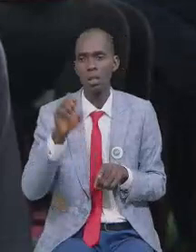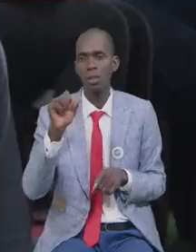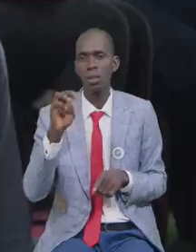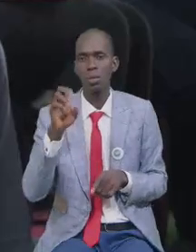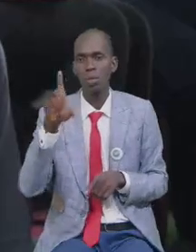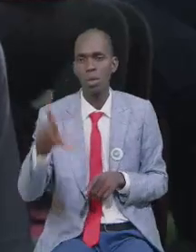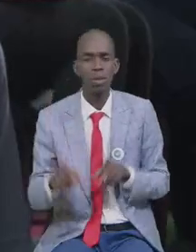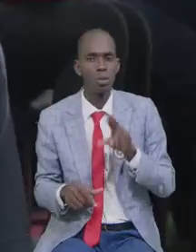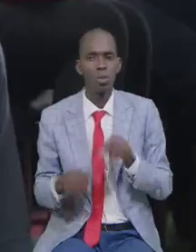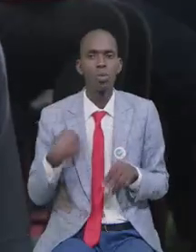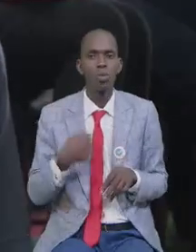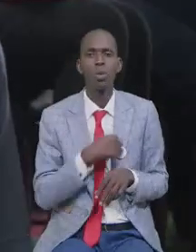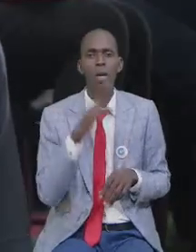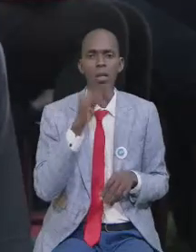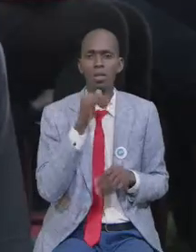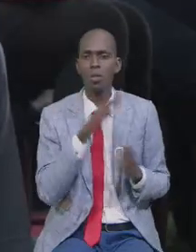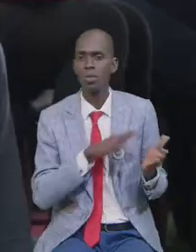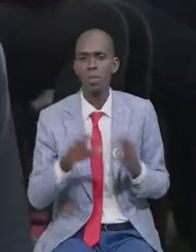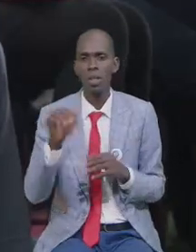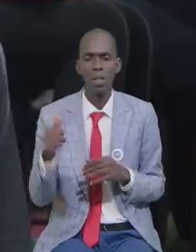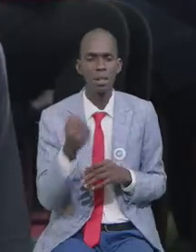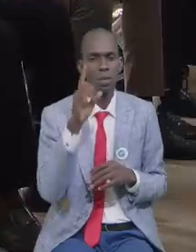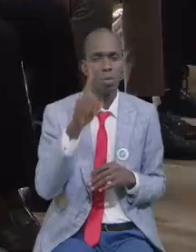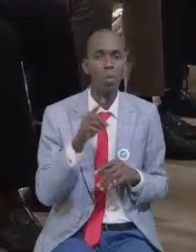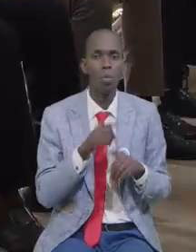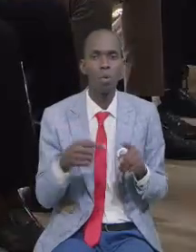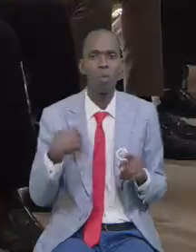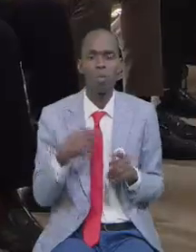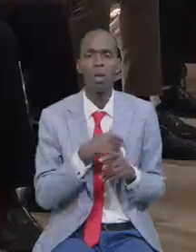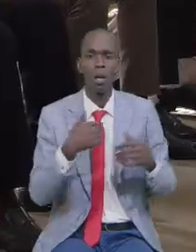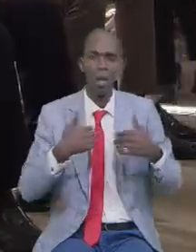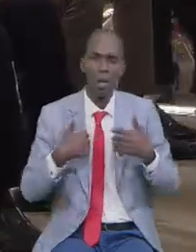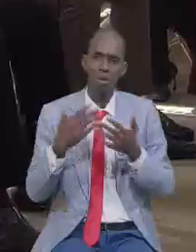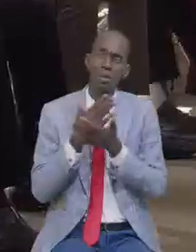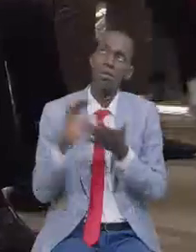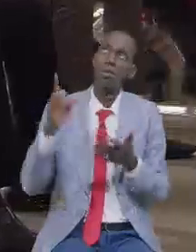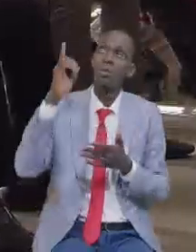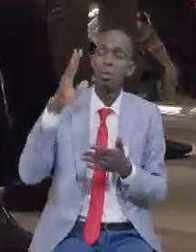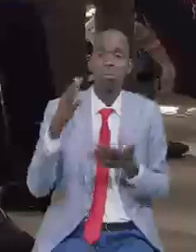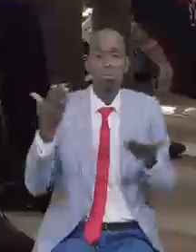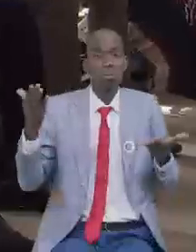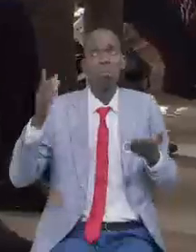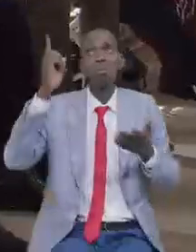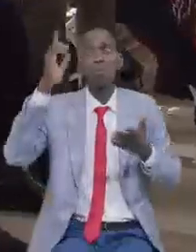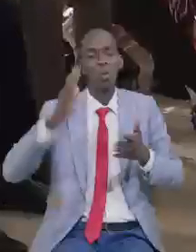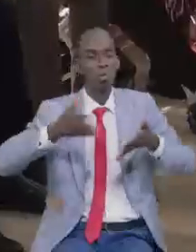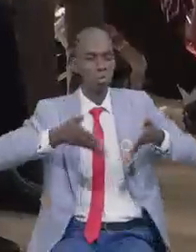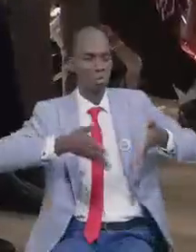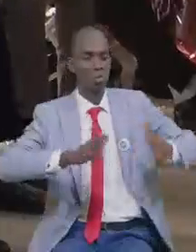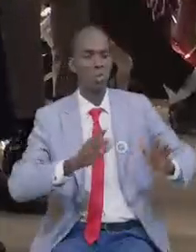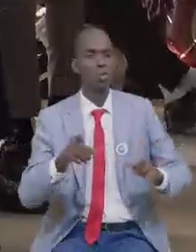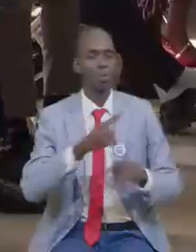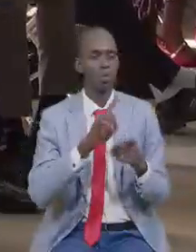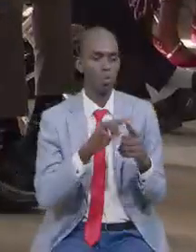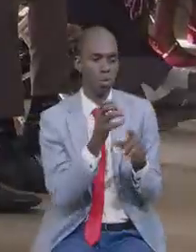any man, we have rejected God. And the Lord gave them what they wanted. Or seeking for a king, he